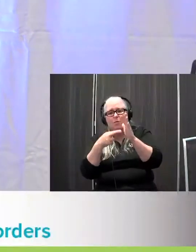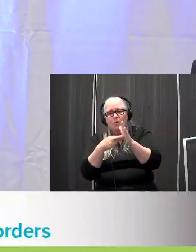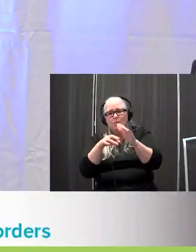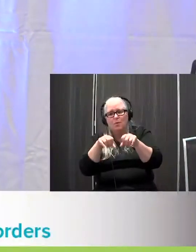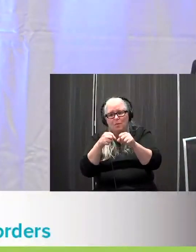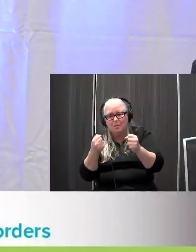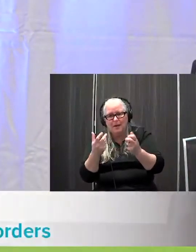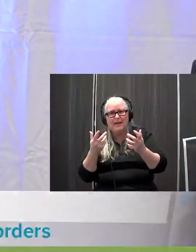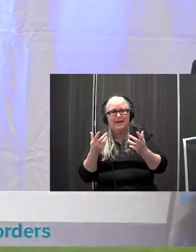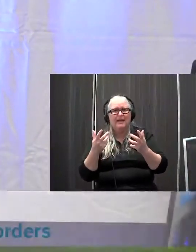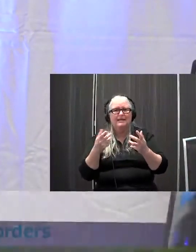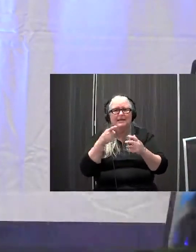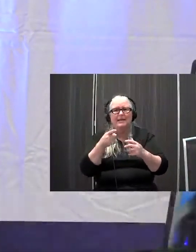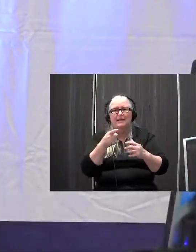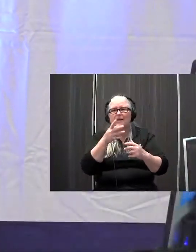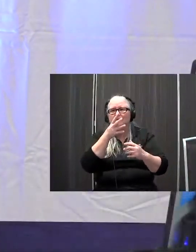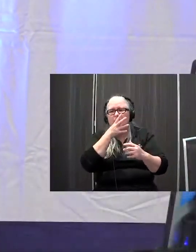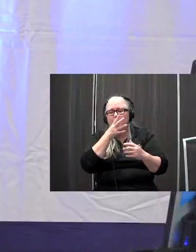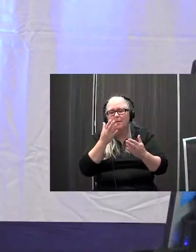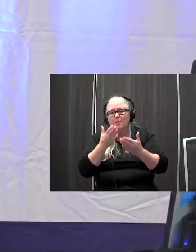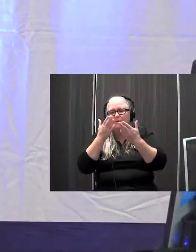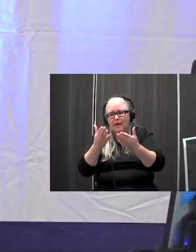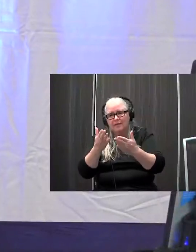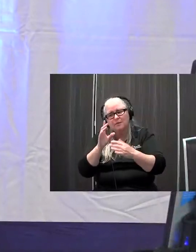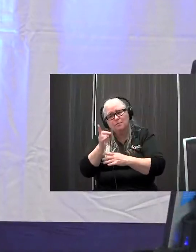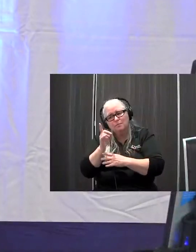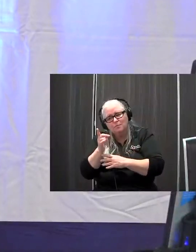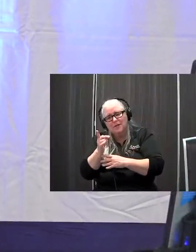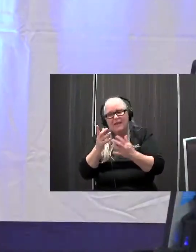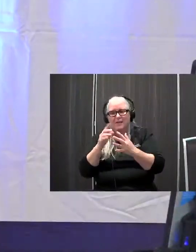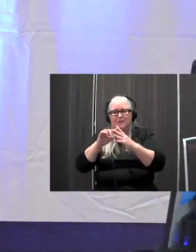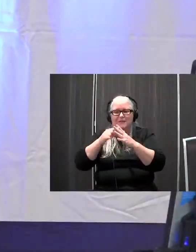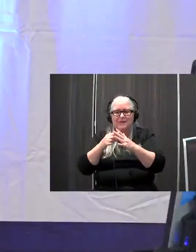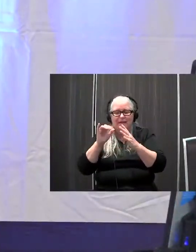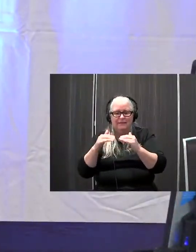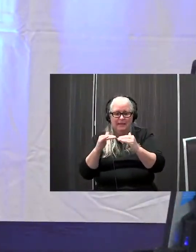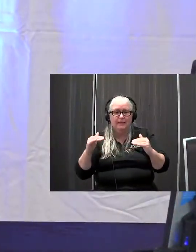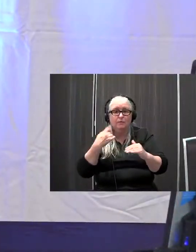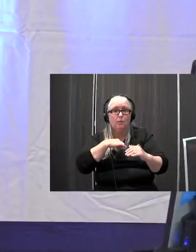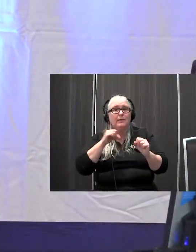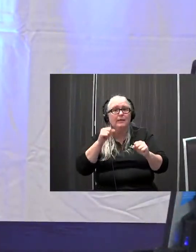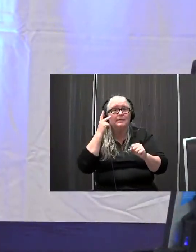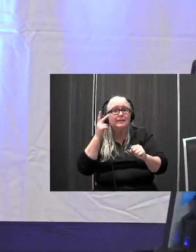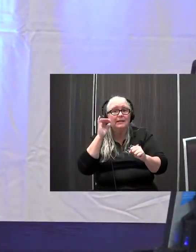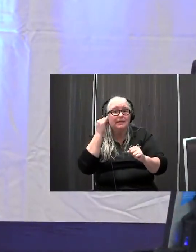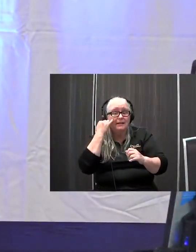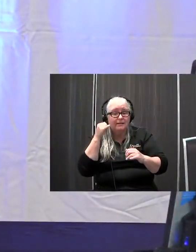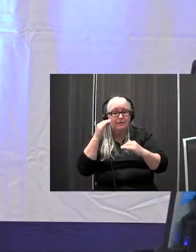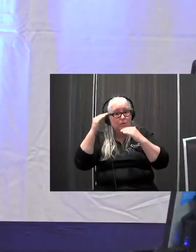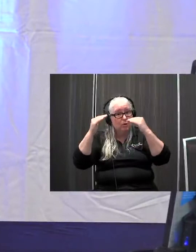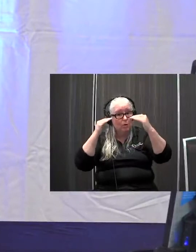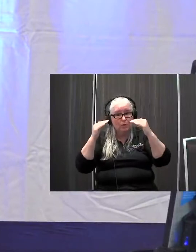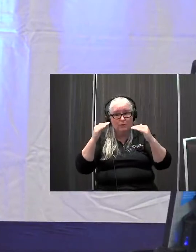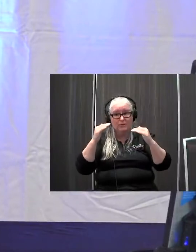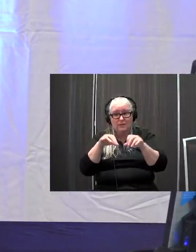the correction for the person who's breaking the rule. And we're starting at that level. We can see when even adults come in and break rules that he feels very